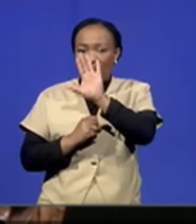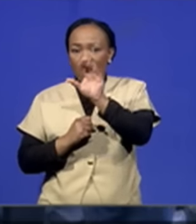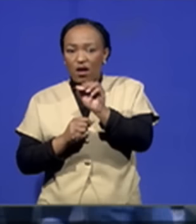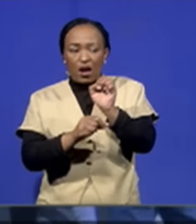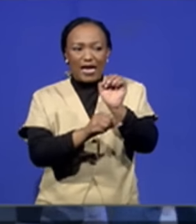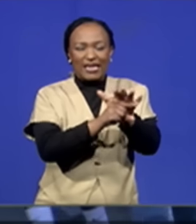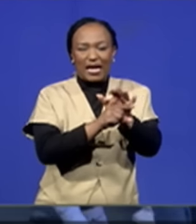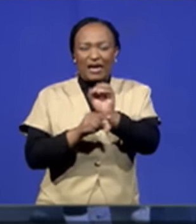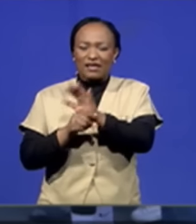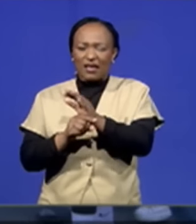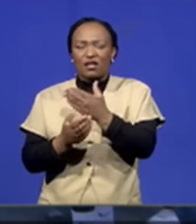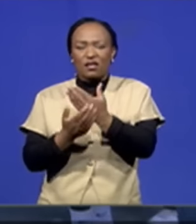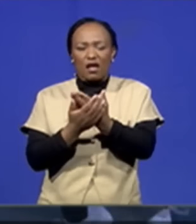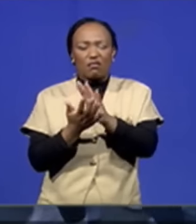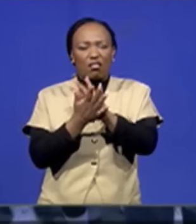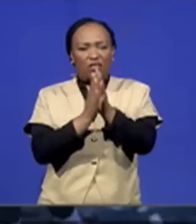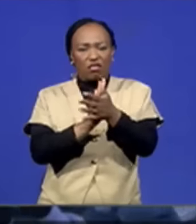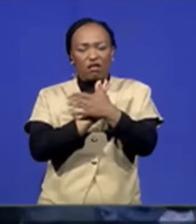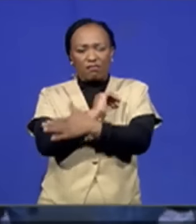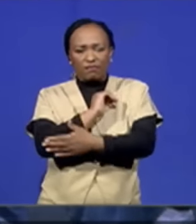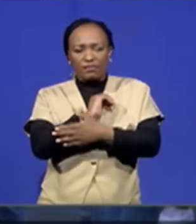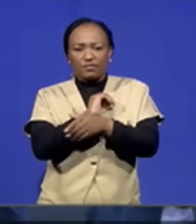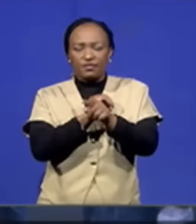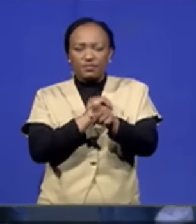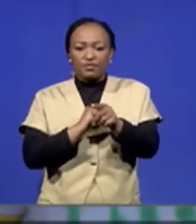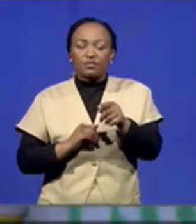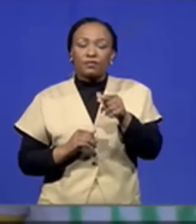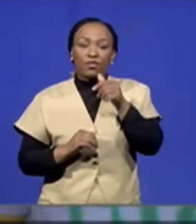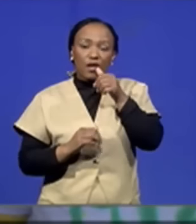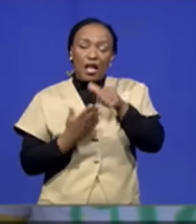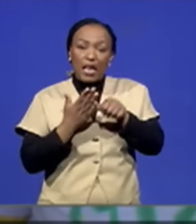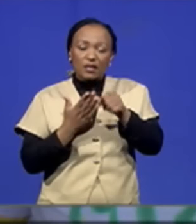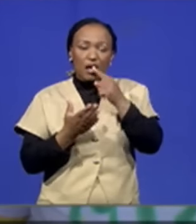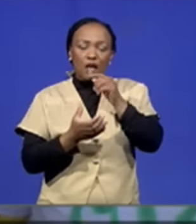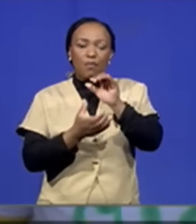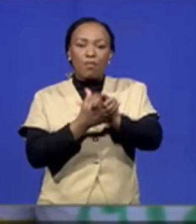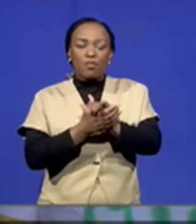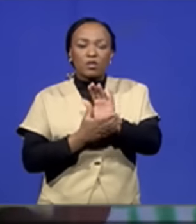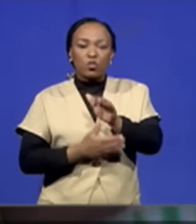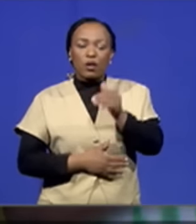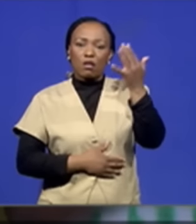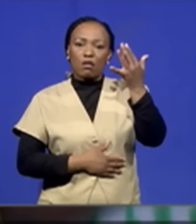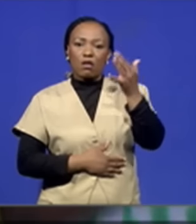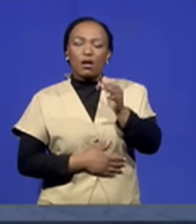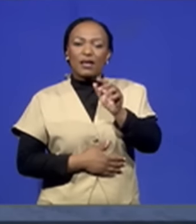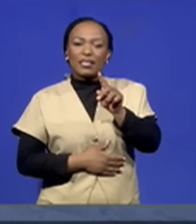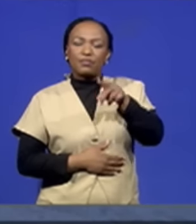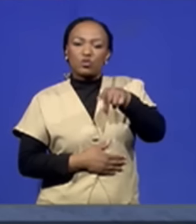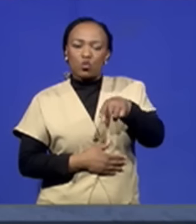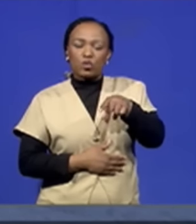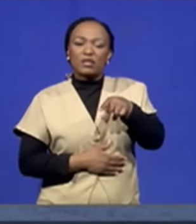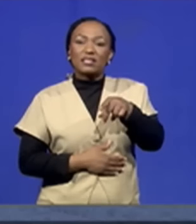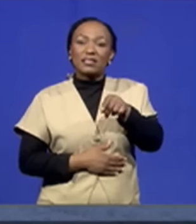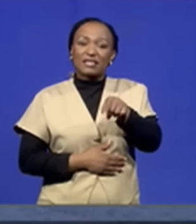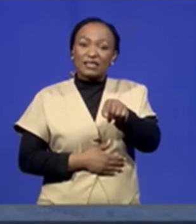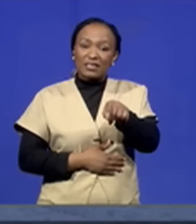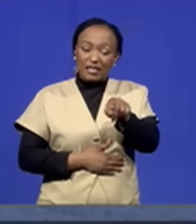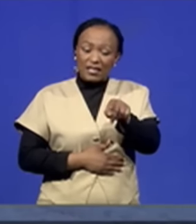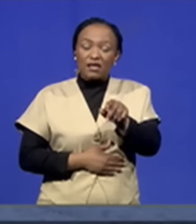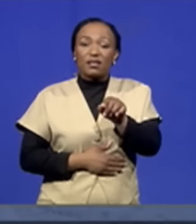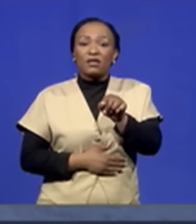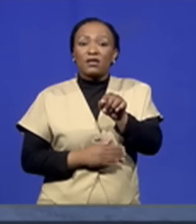apart. ANC e tla tlhoma lekwalo la bone la ditsholofetso tsa ditlhopho kwa River Park kwa Diepsloot fa Phatwe a le